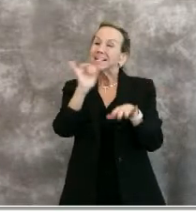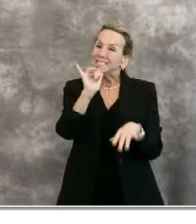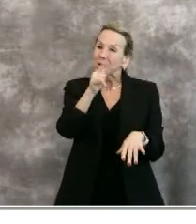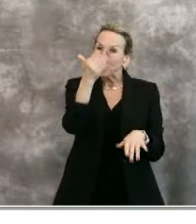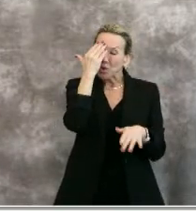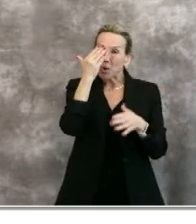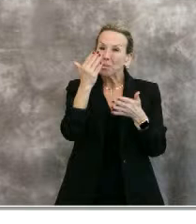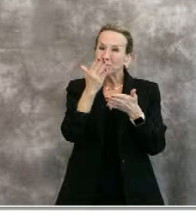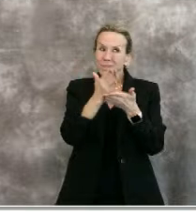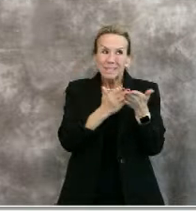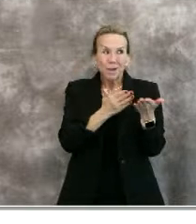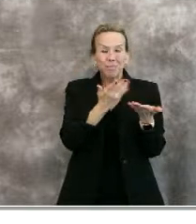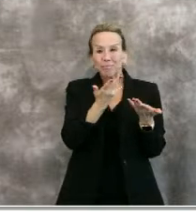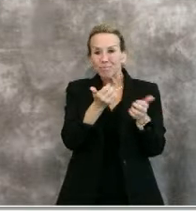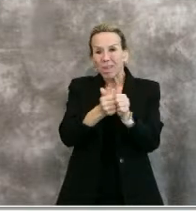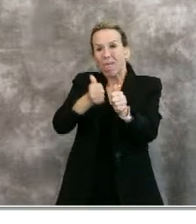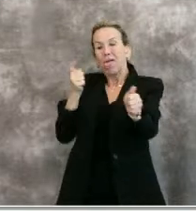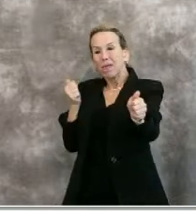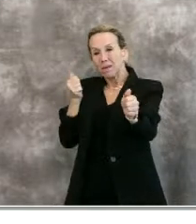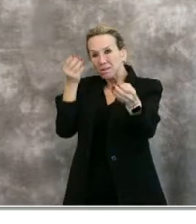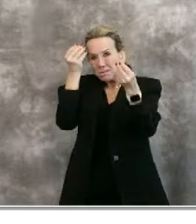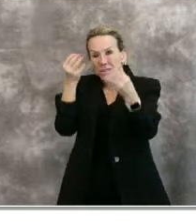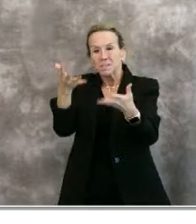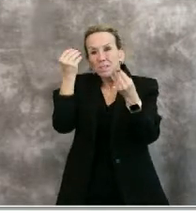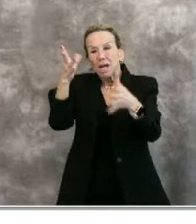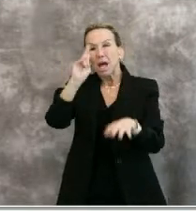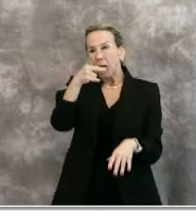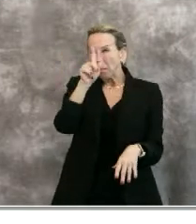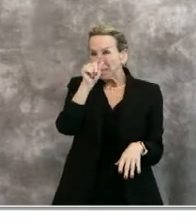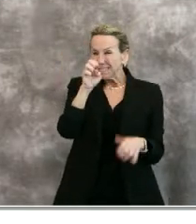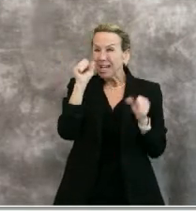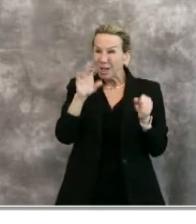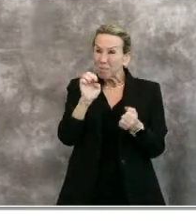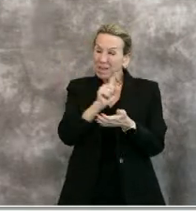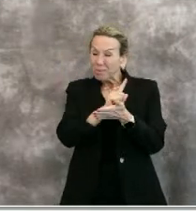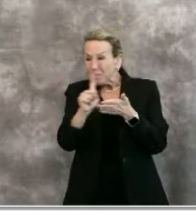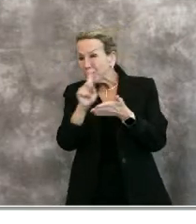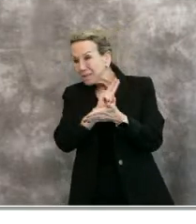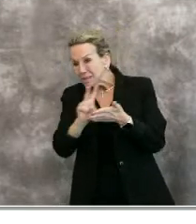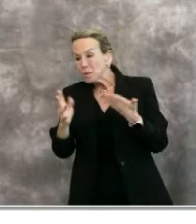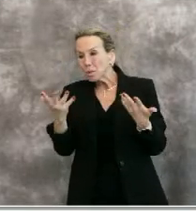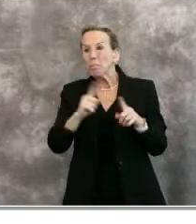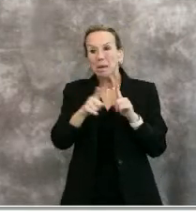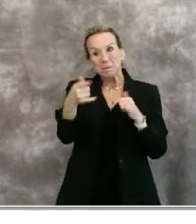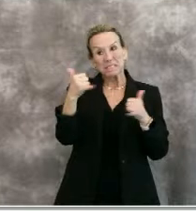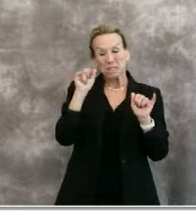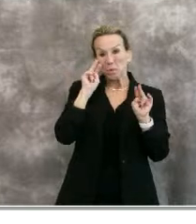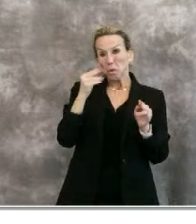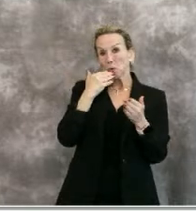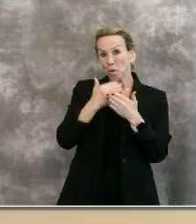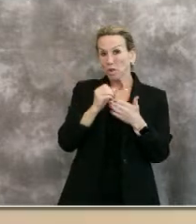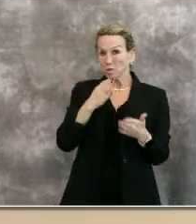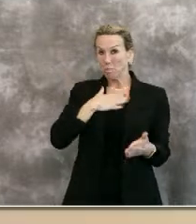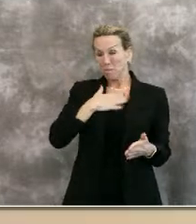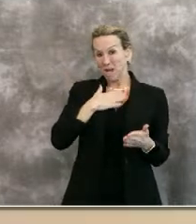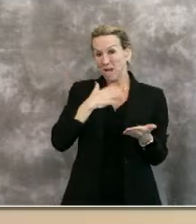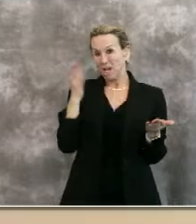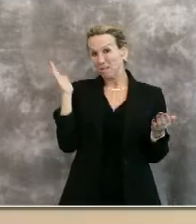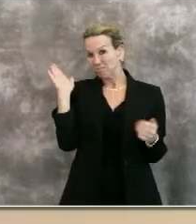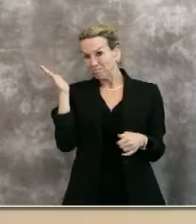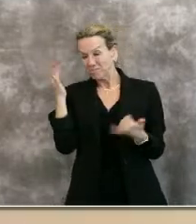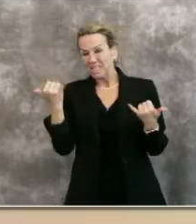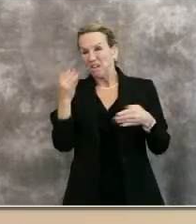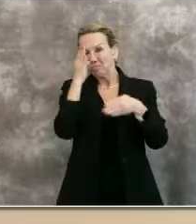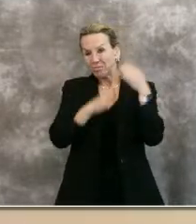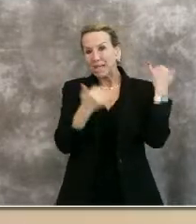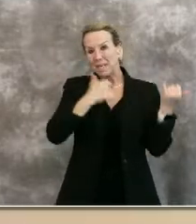that comes several weeks after a significant uptick in cases. That concludes my section of the report. I'll now turn it over to Dr. Wilma